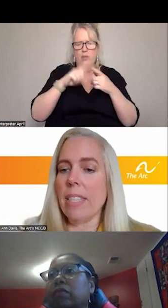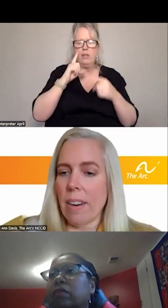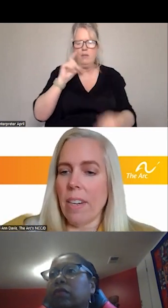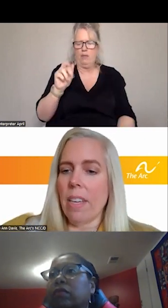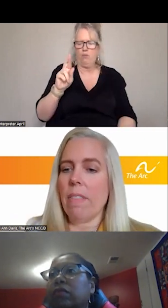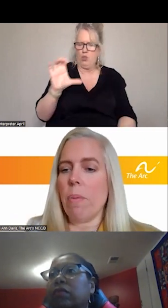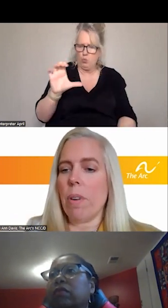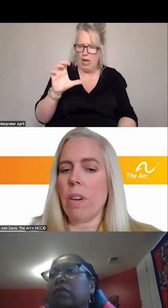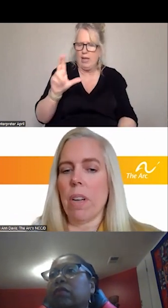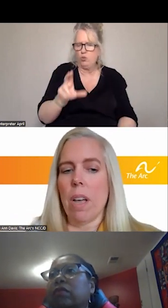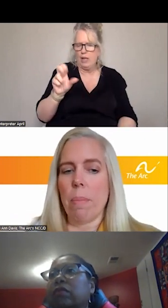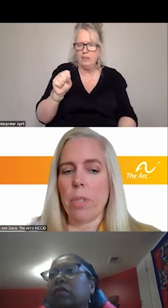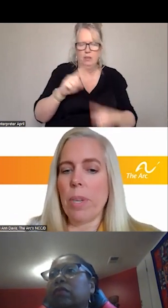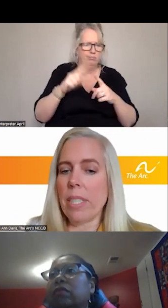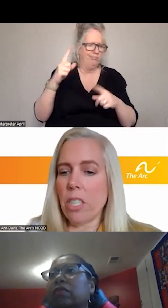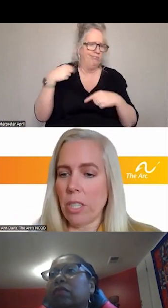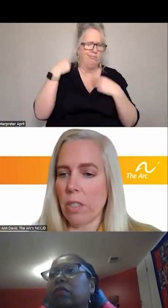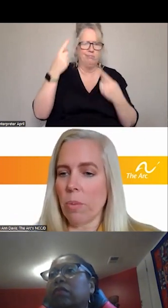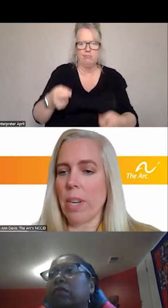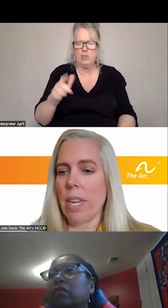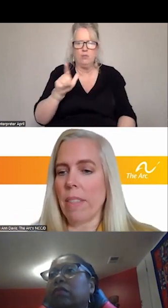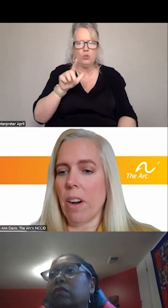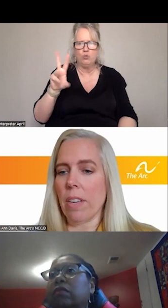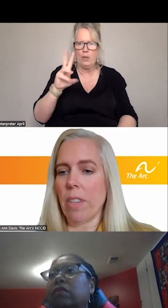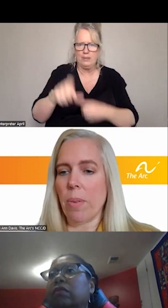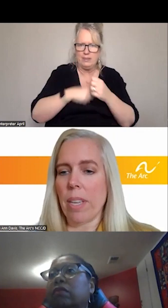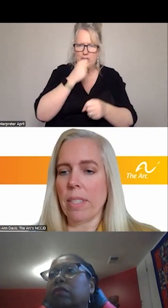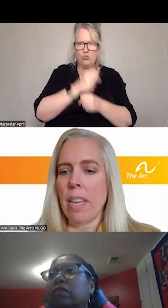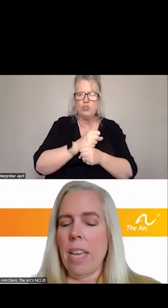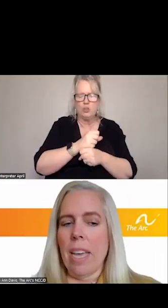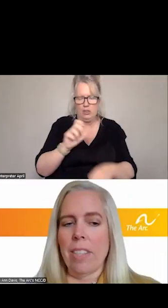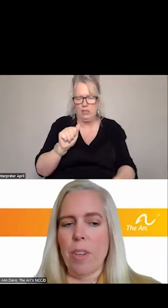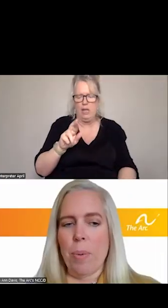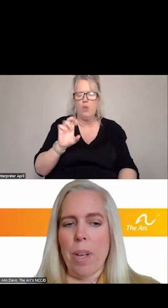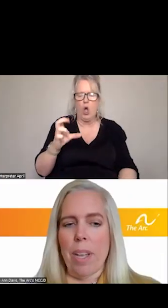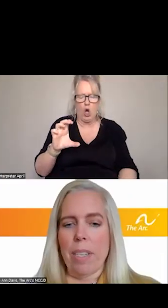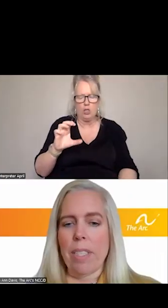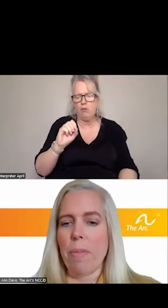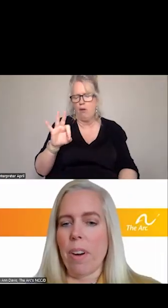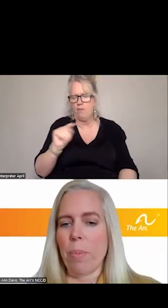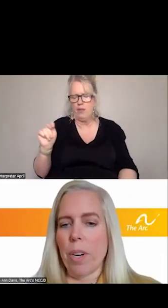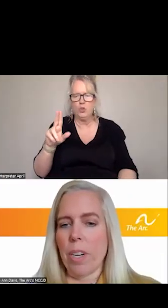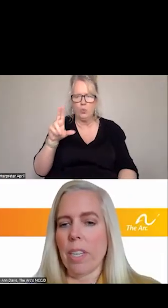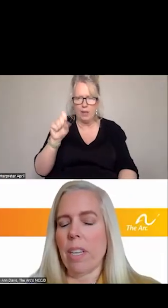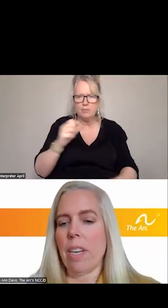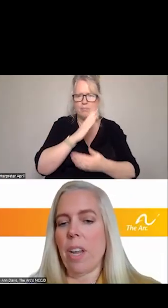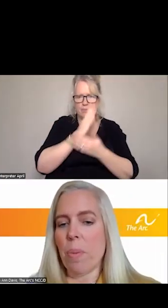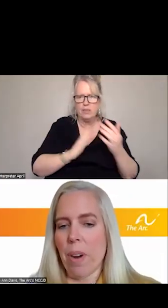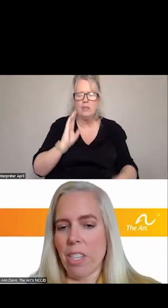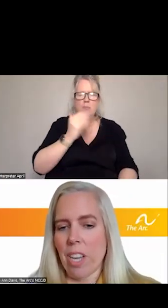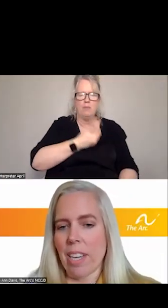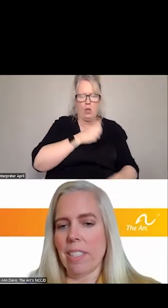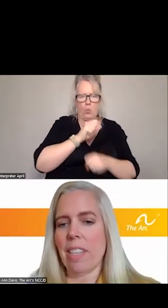working in this area for 26 years, working at the ARC of the US. And so in some of our work on